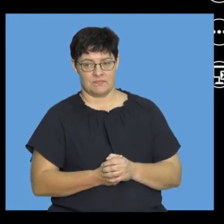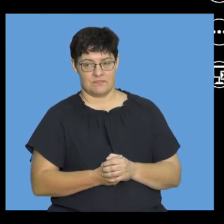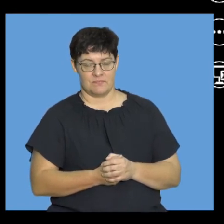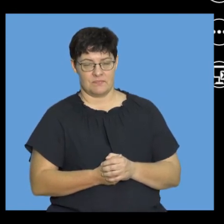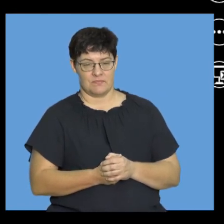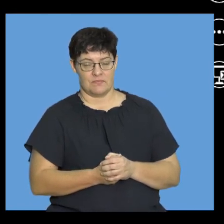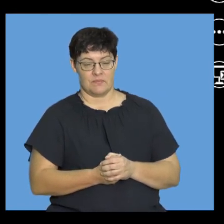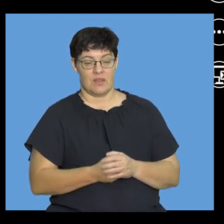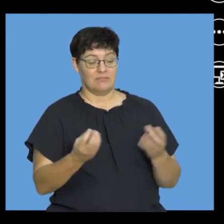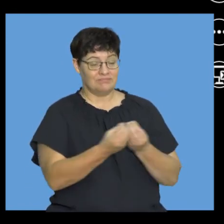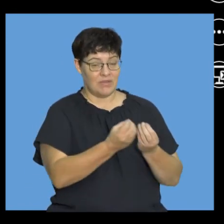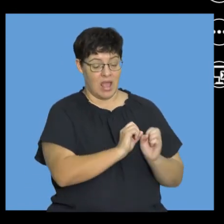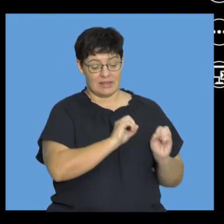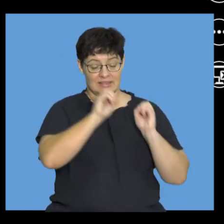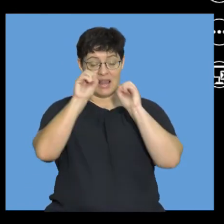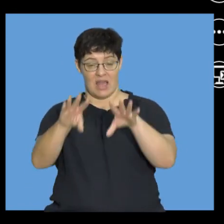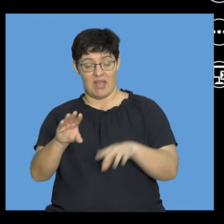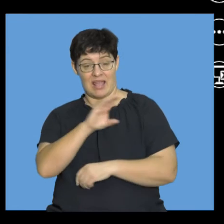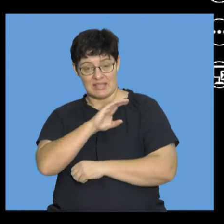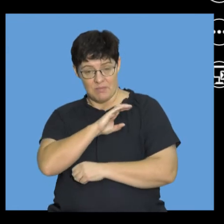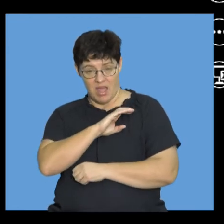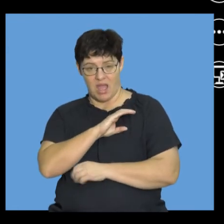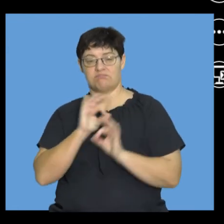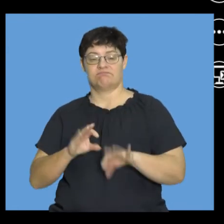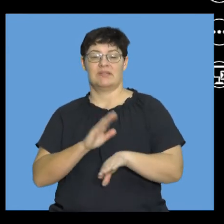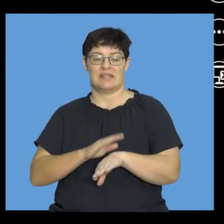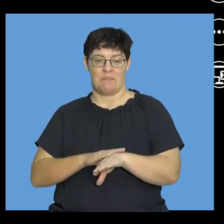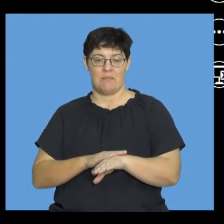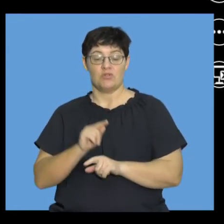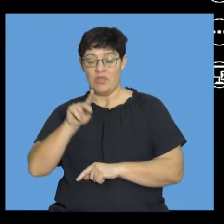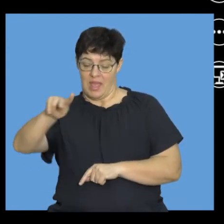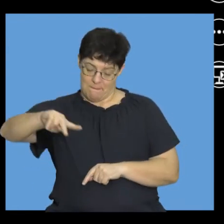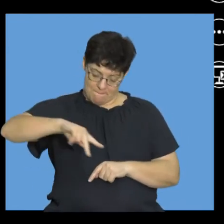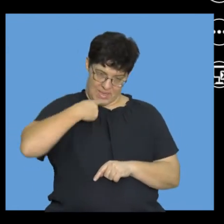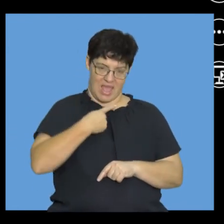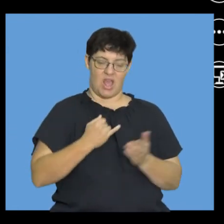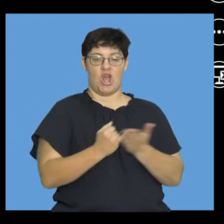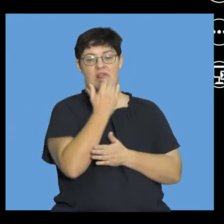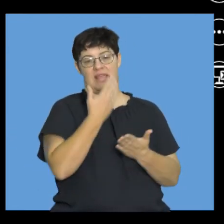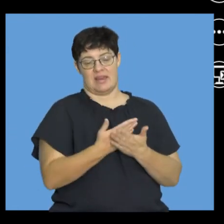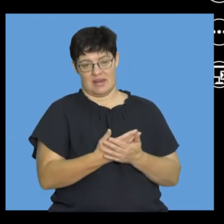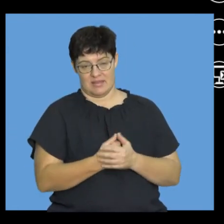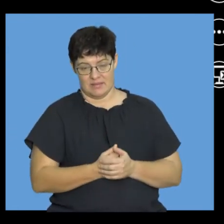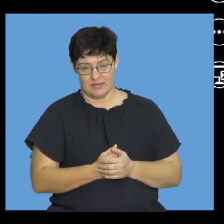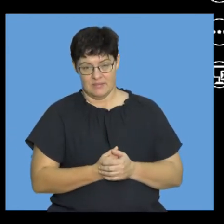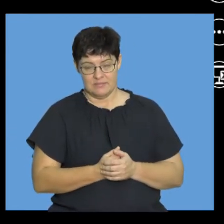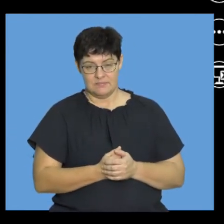Timely delivery of goods to customers to ensure early payment from them. If